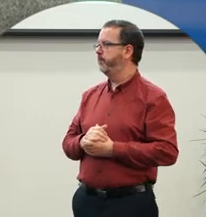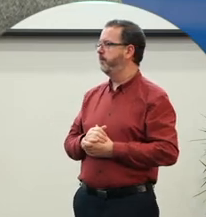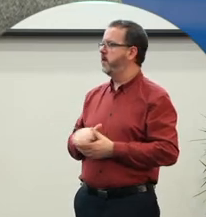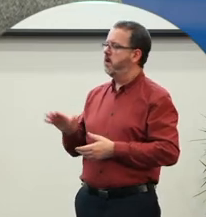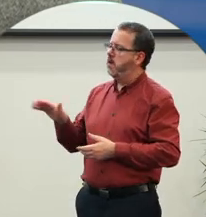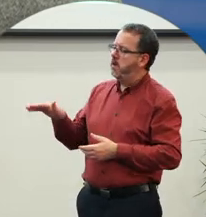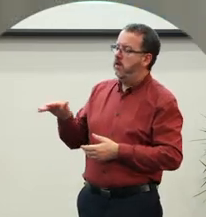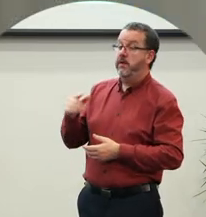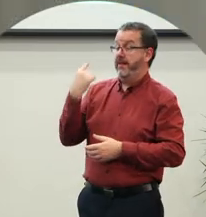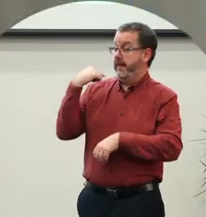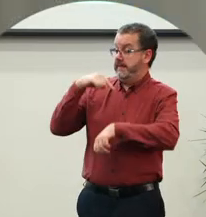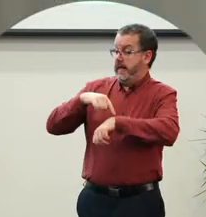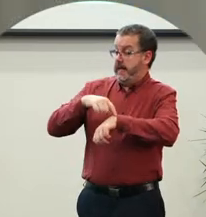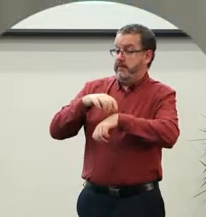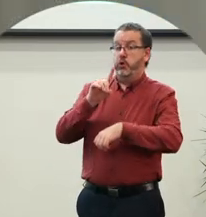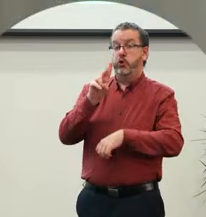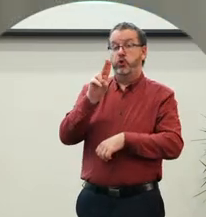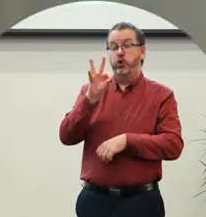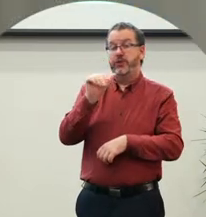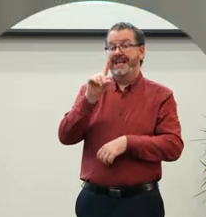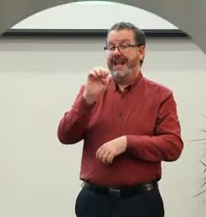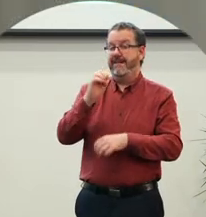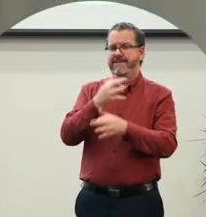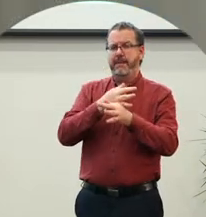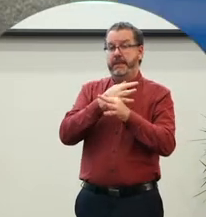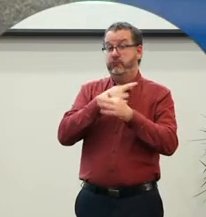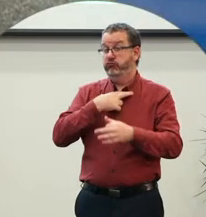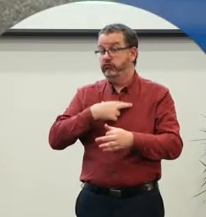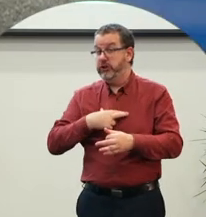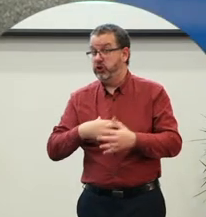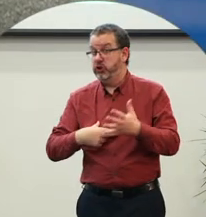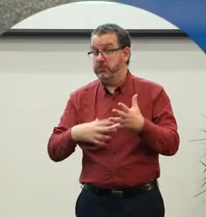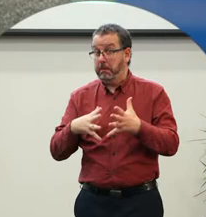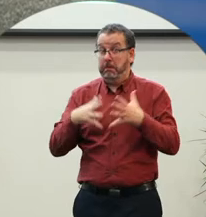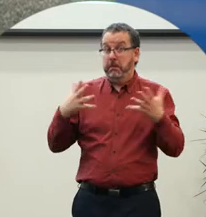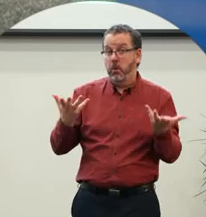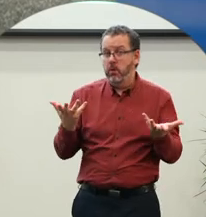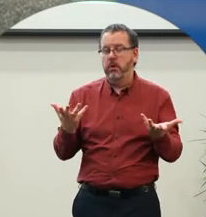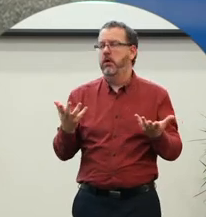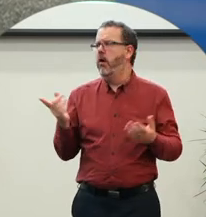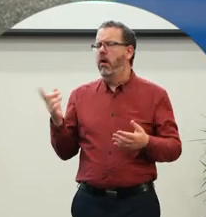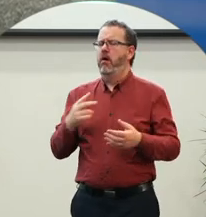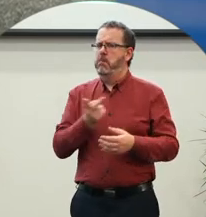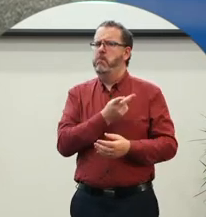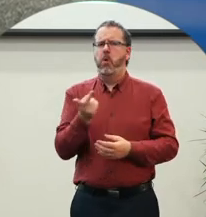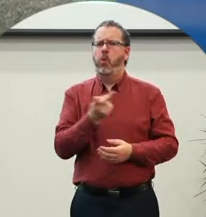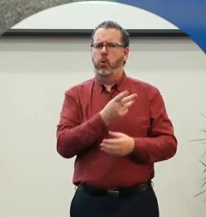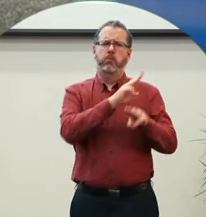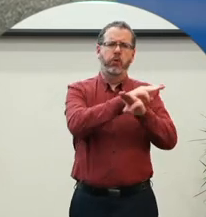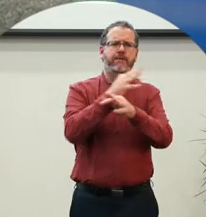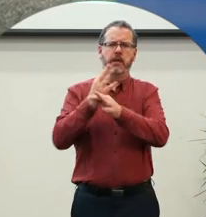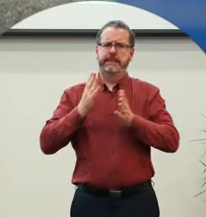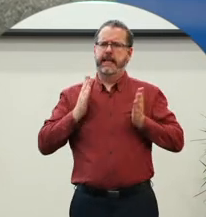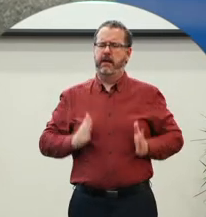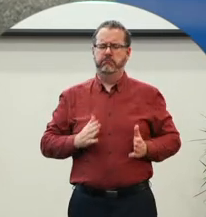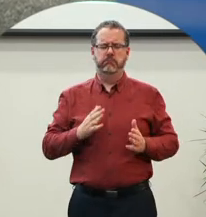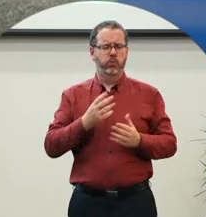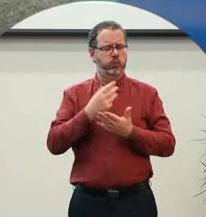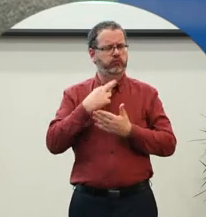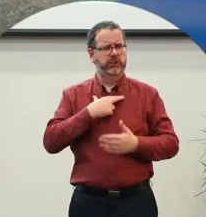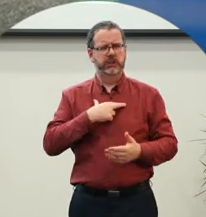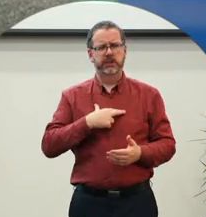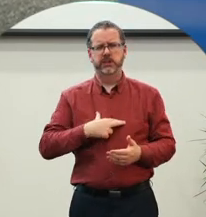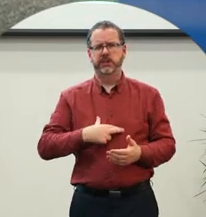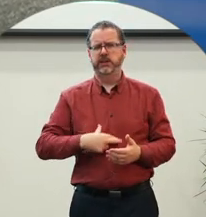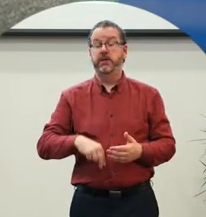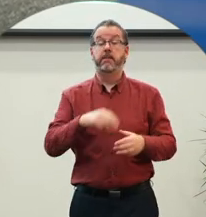how rich were the family? Very wealthy on both sides. Her mother grew up in probably the biggest stately